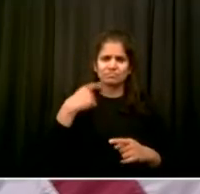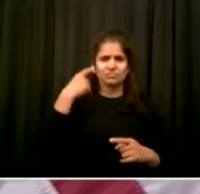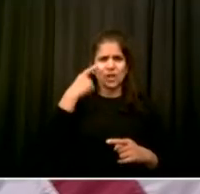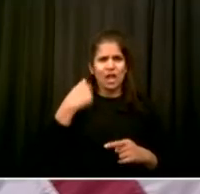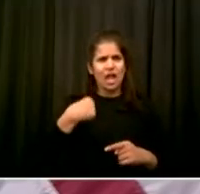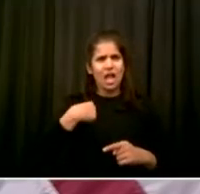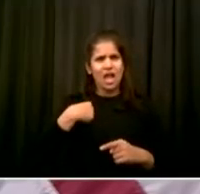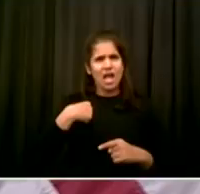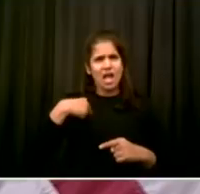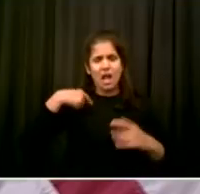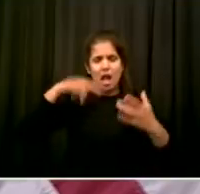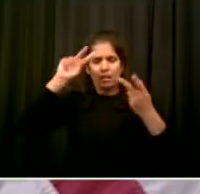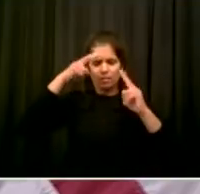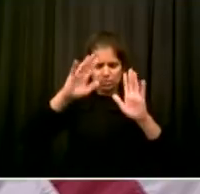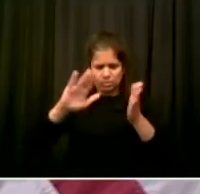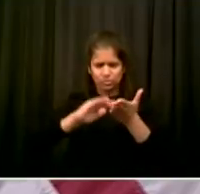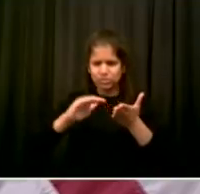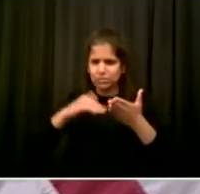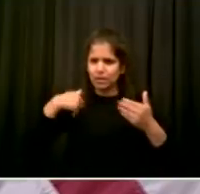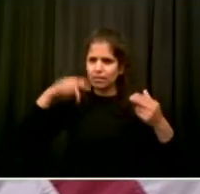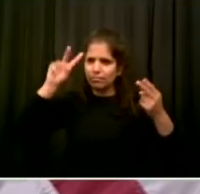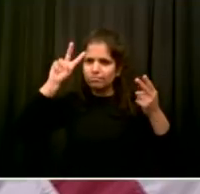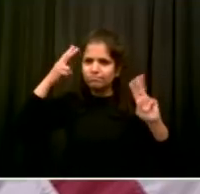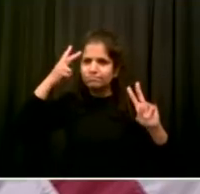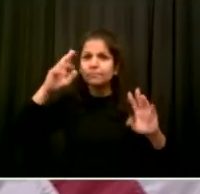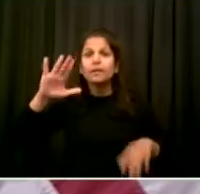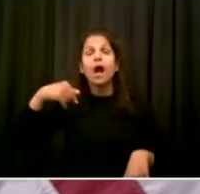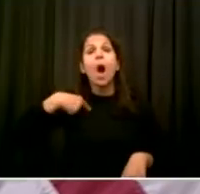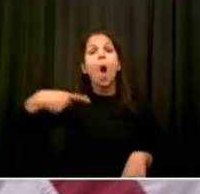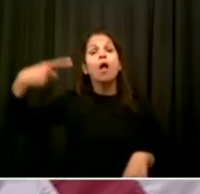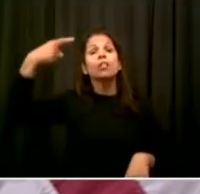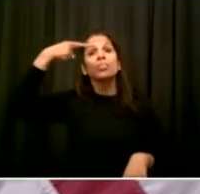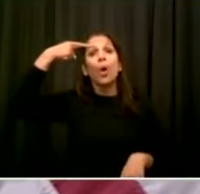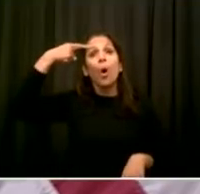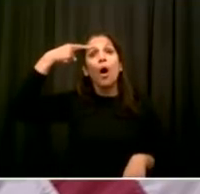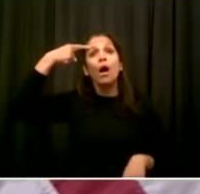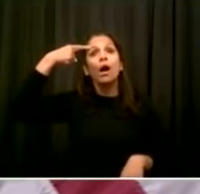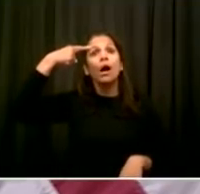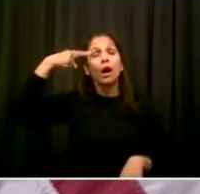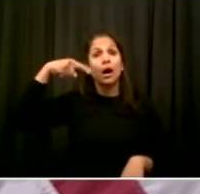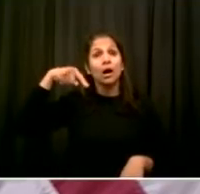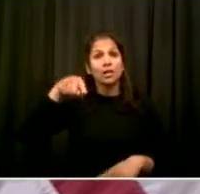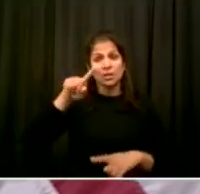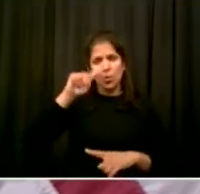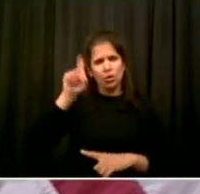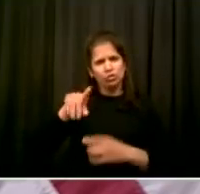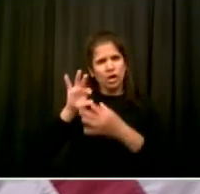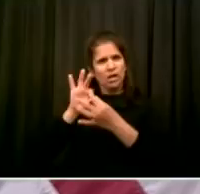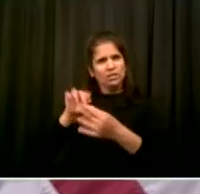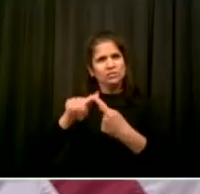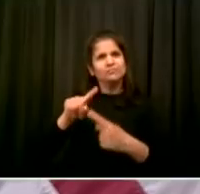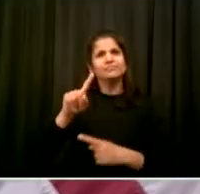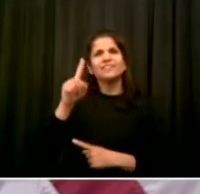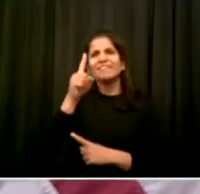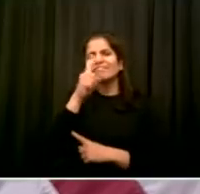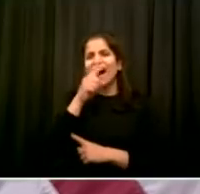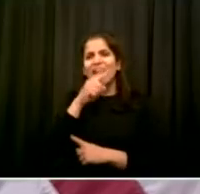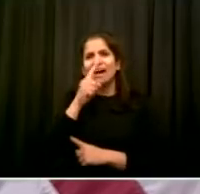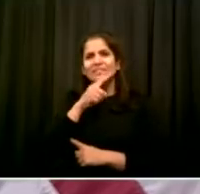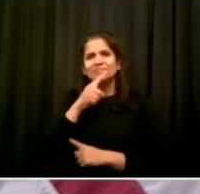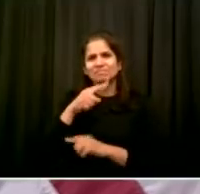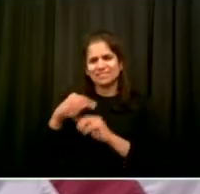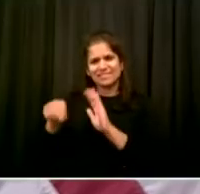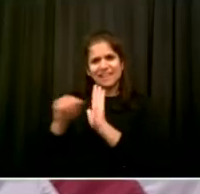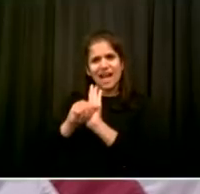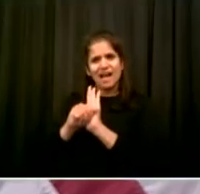or primarily about false negatives, which is obviously a very real issue. I still think all roads lead to the idea of you're taking